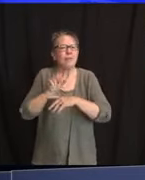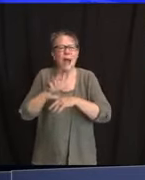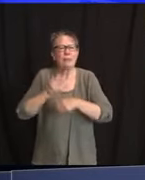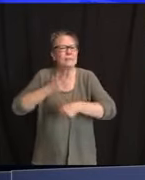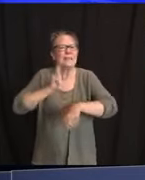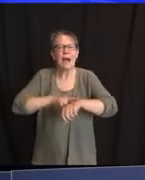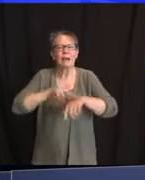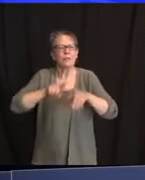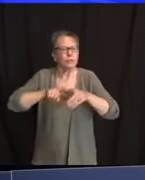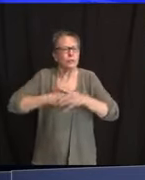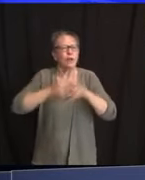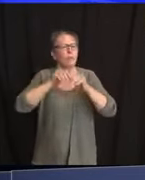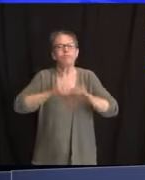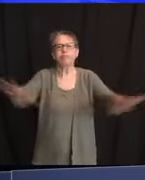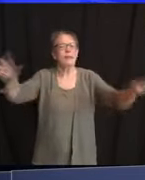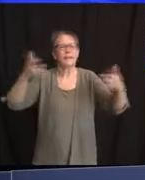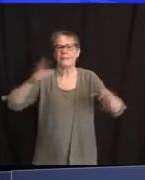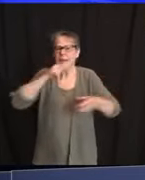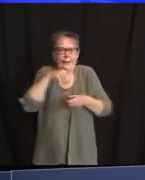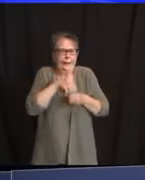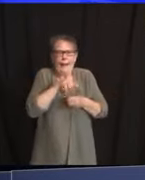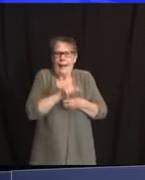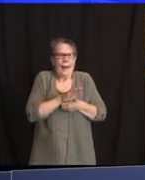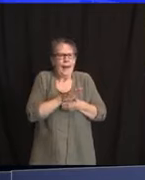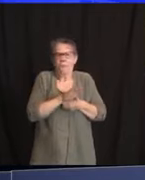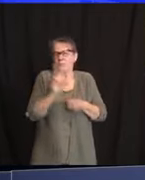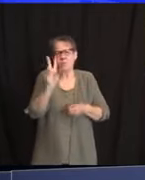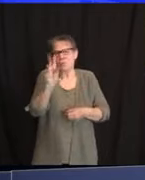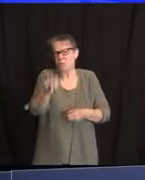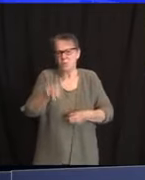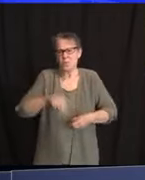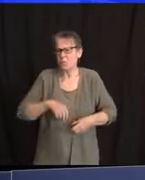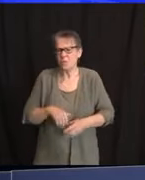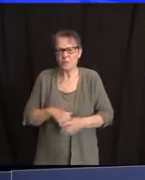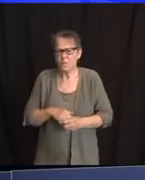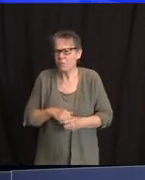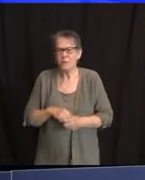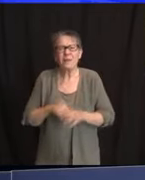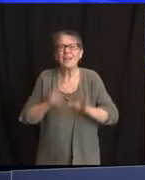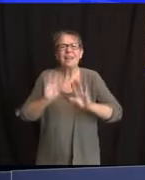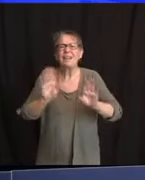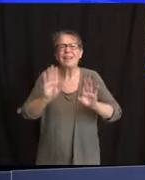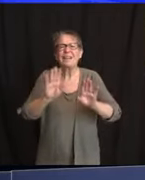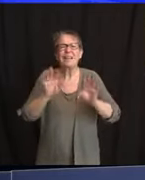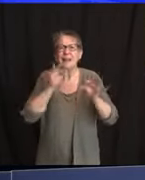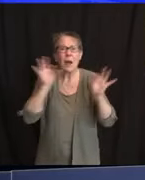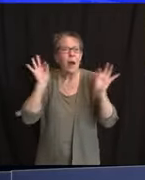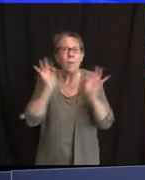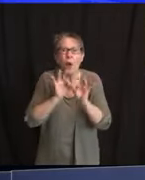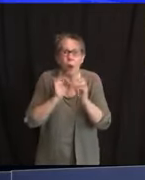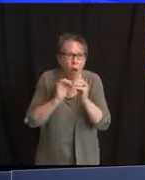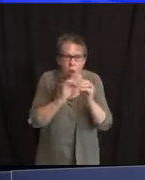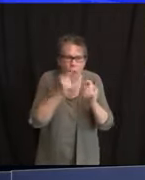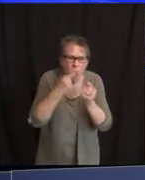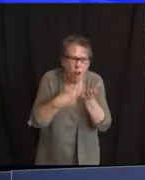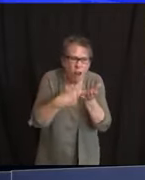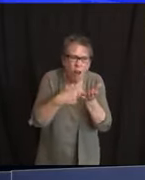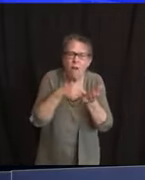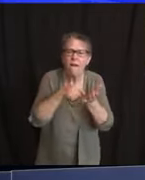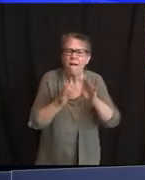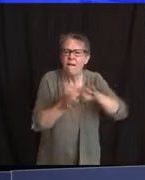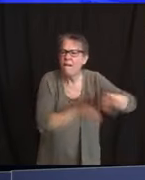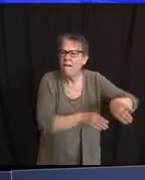do we deal with this challenge now? How do we get almost universal testing? You know, I haven't been tested, and I'm asymptomatic. At some